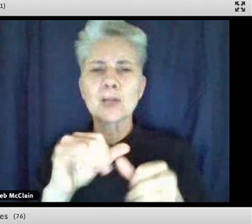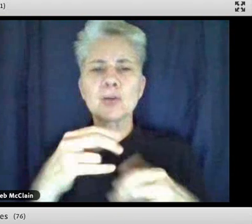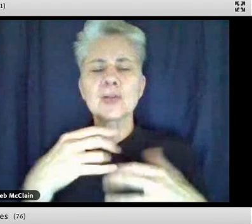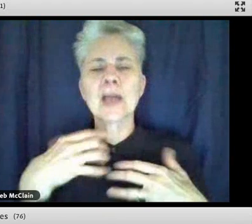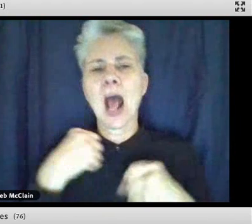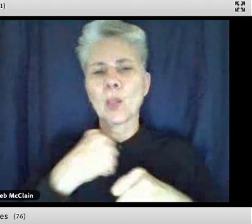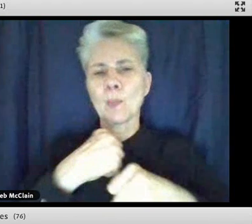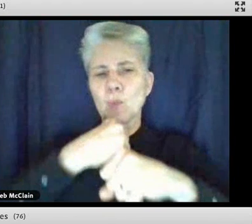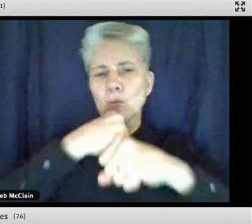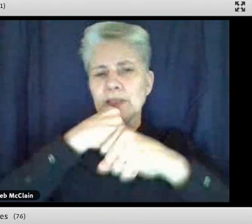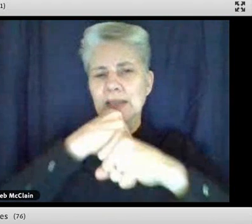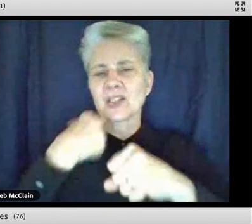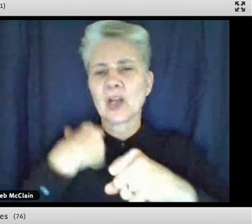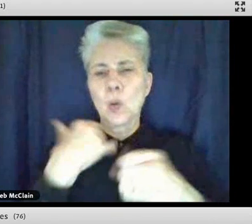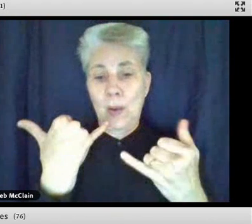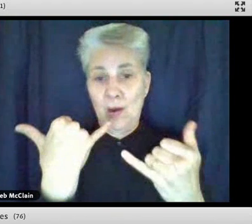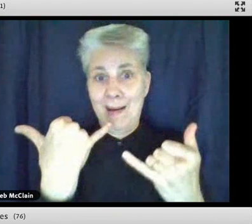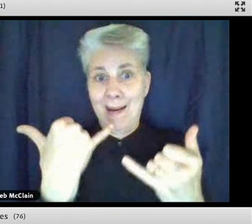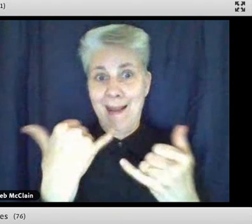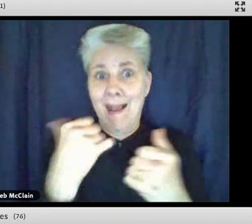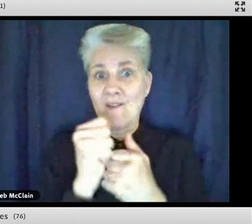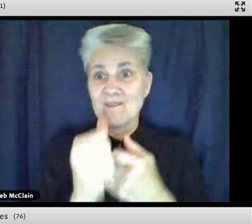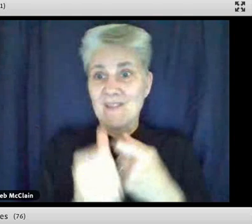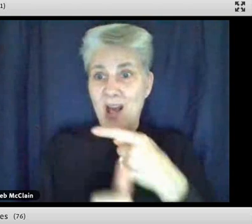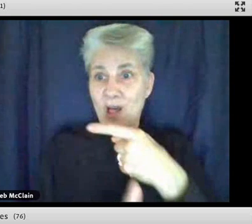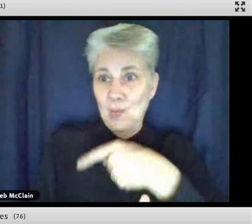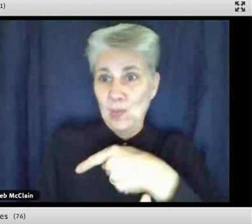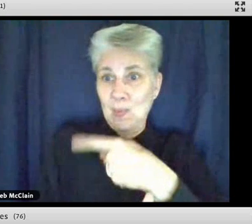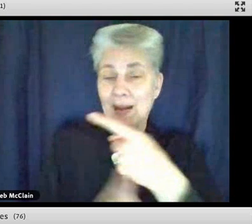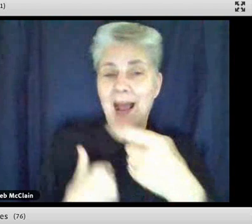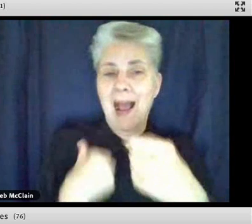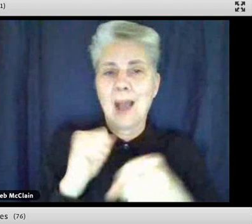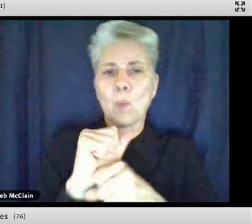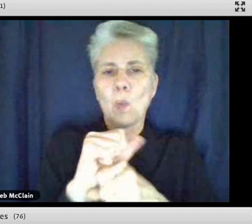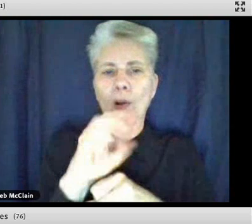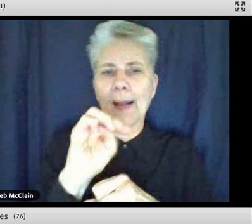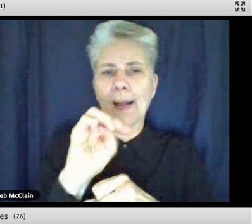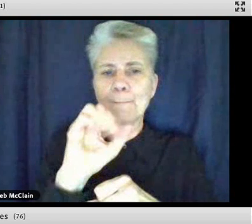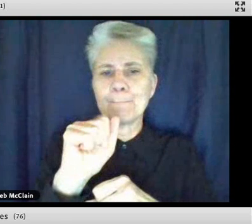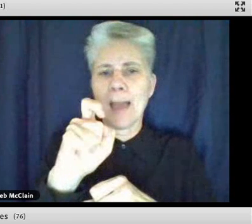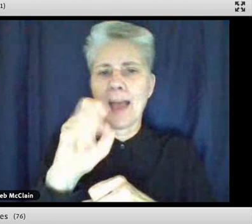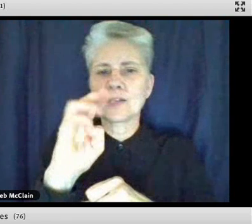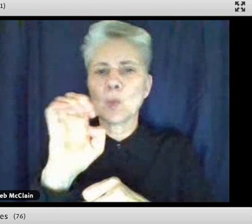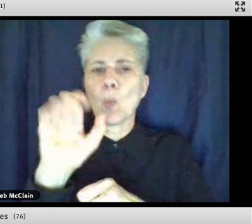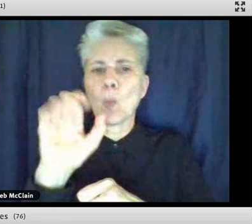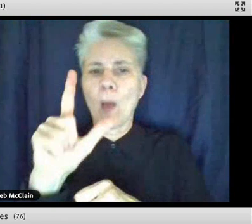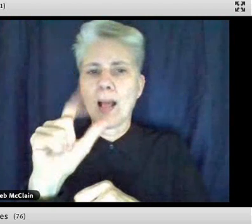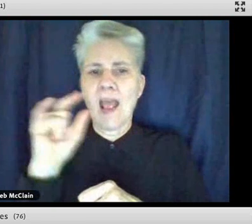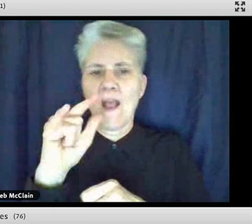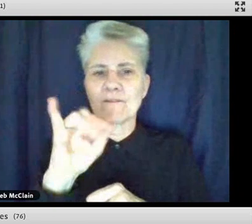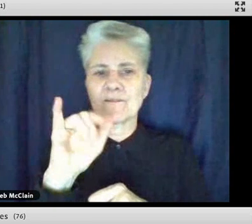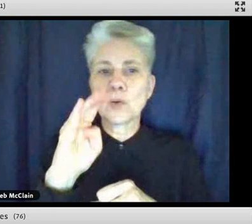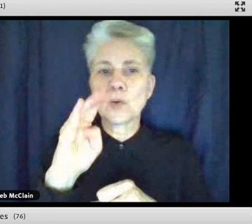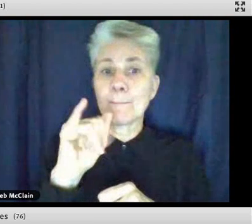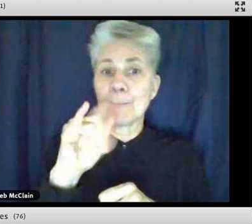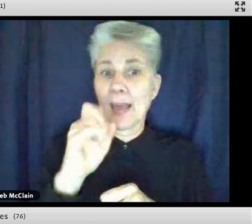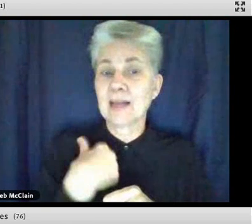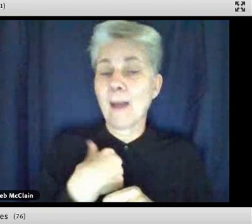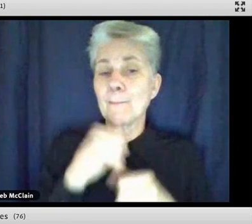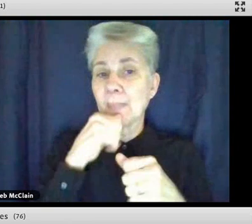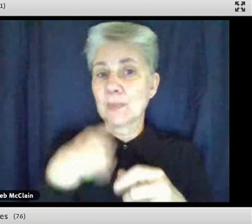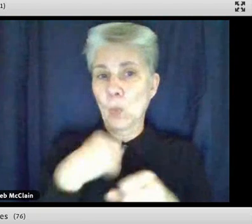protection measures, and we are currently. I work on Maxwell Air Force Base, and I'm very lucky. I can work from home, very blessed.